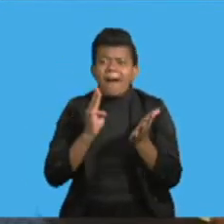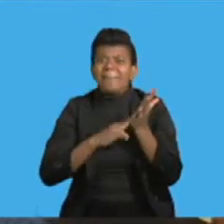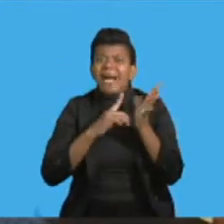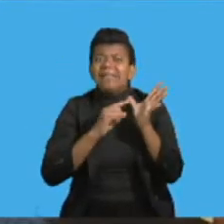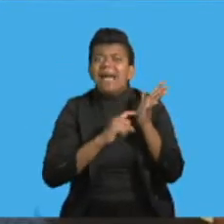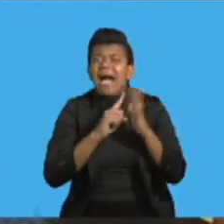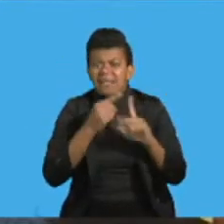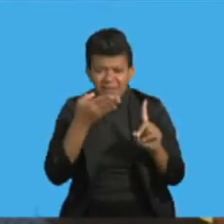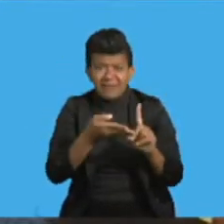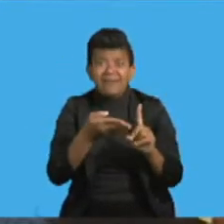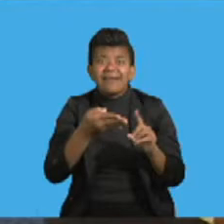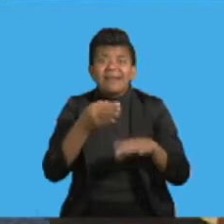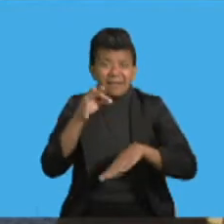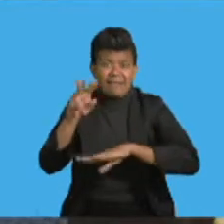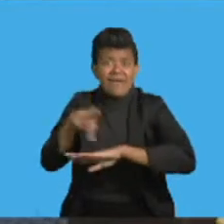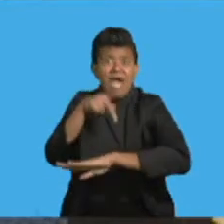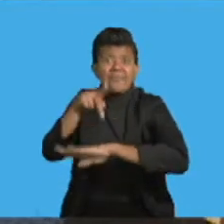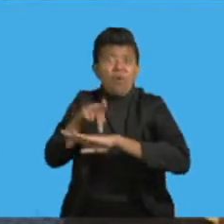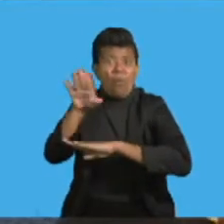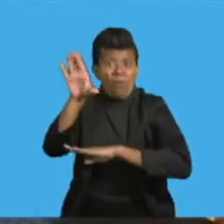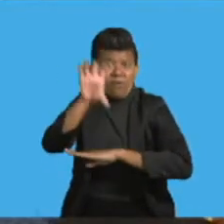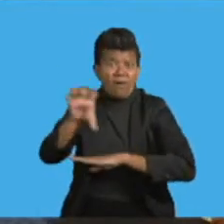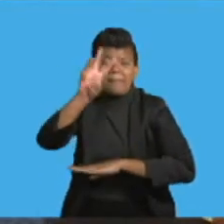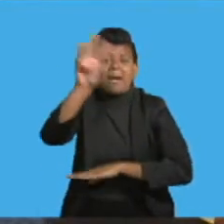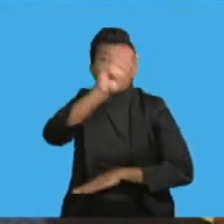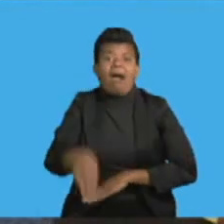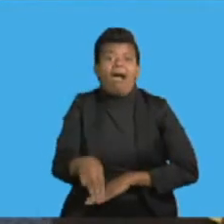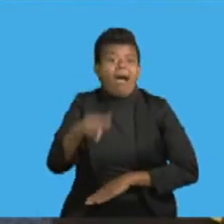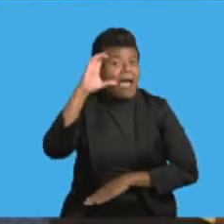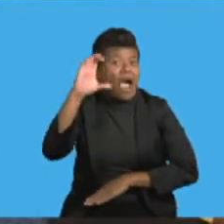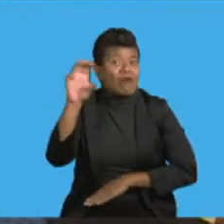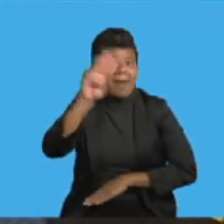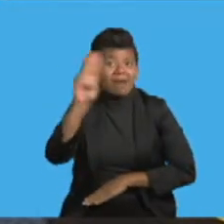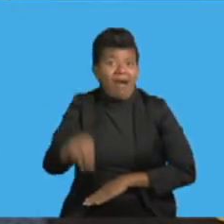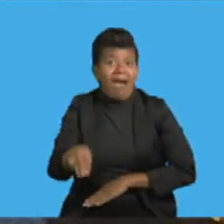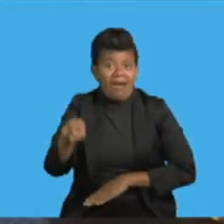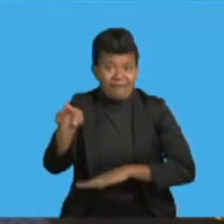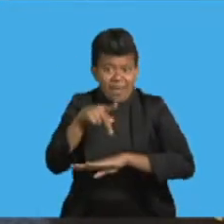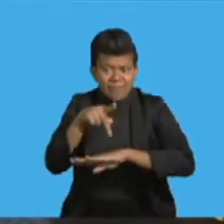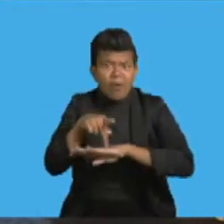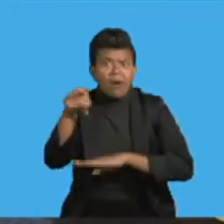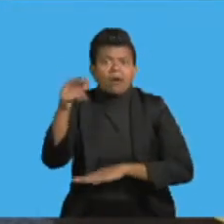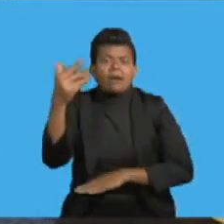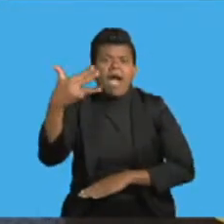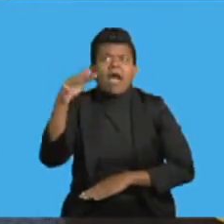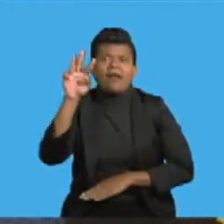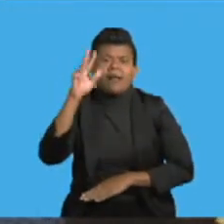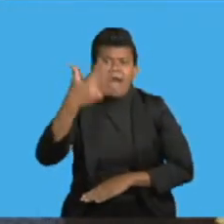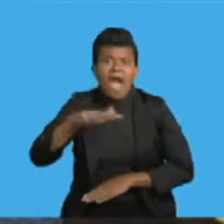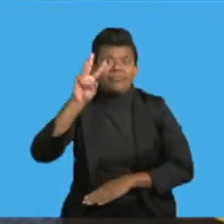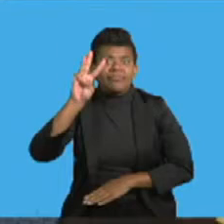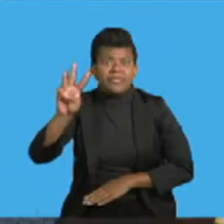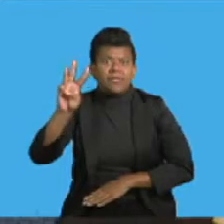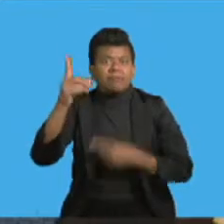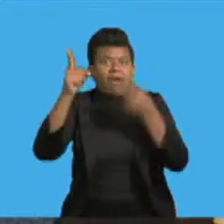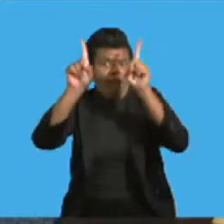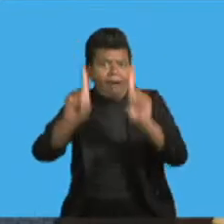were 1,030 cases and 93 deaths. And by August, it was